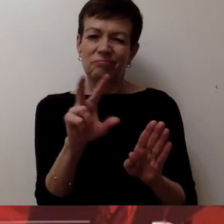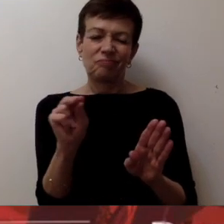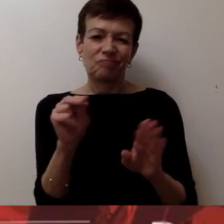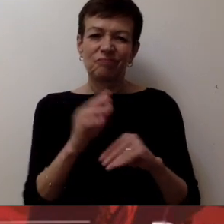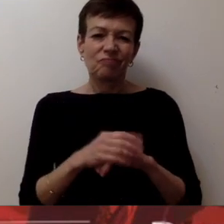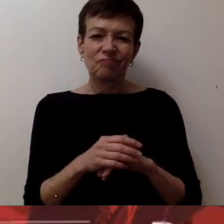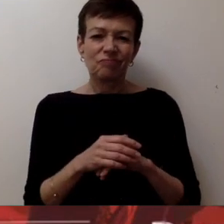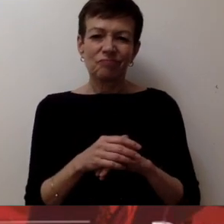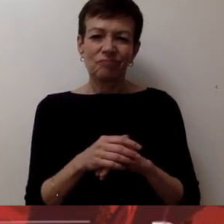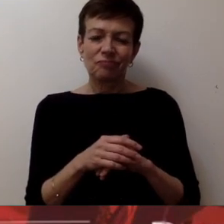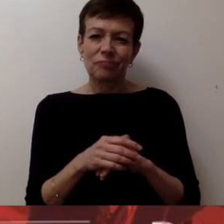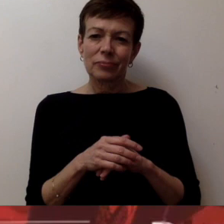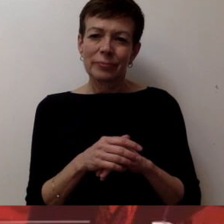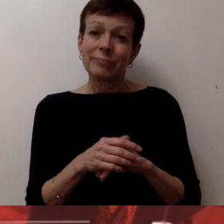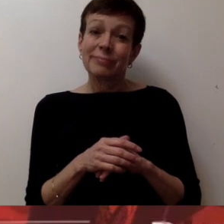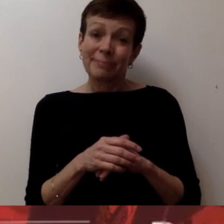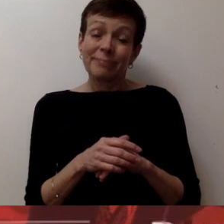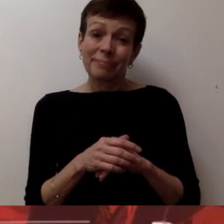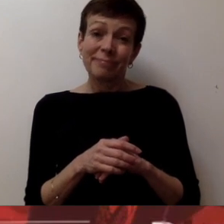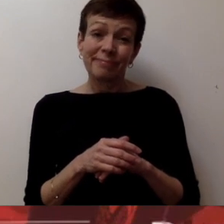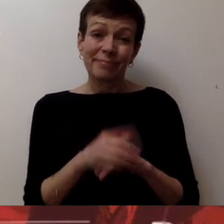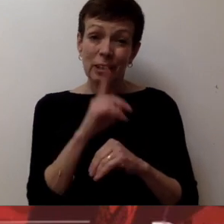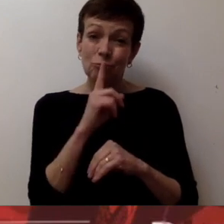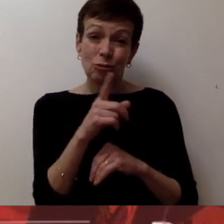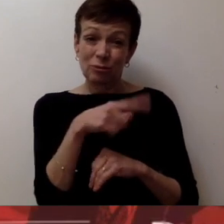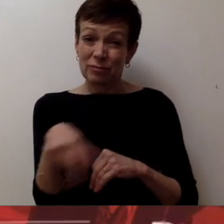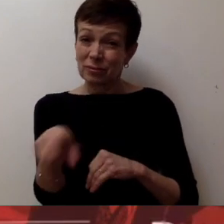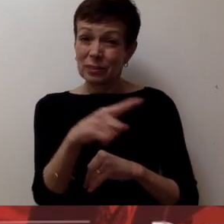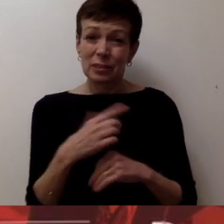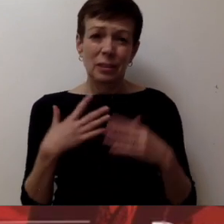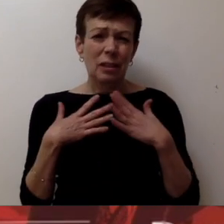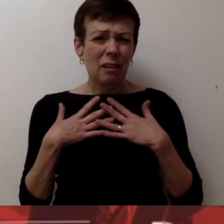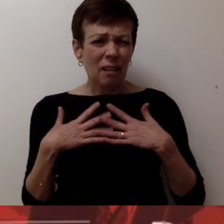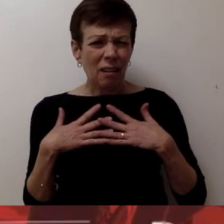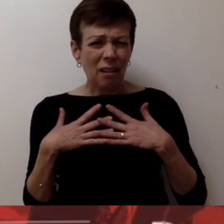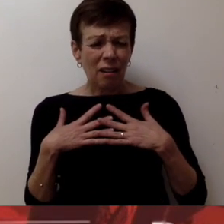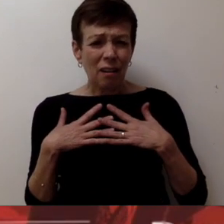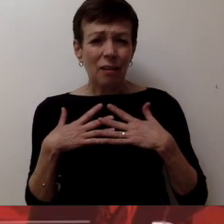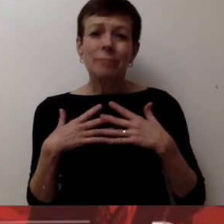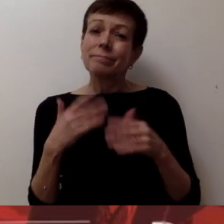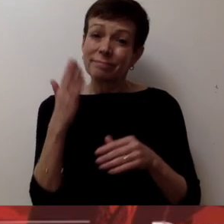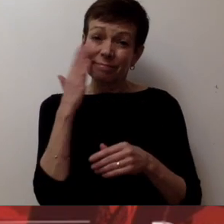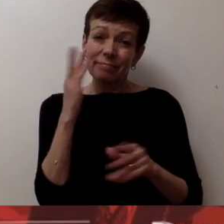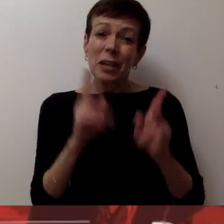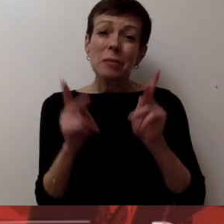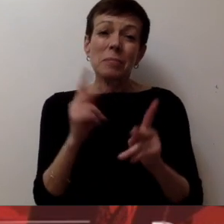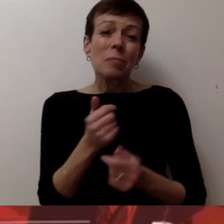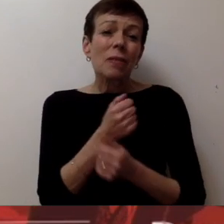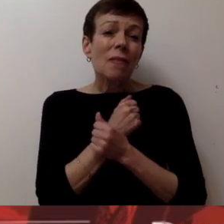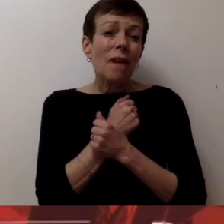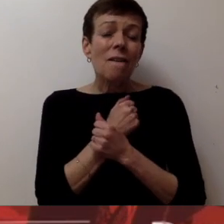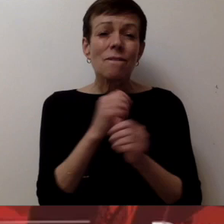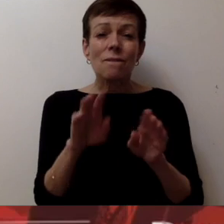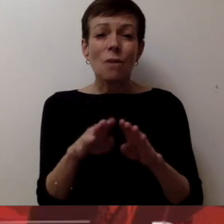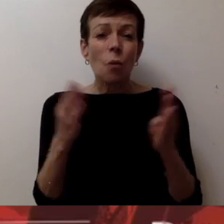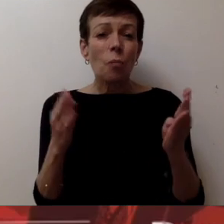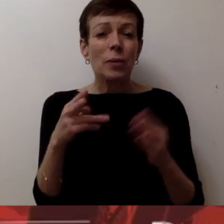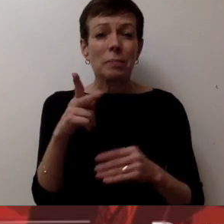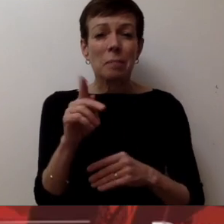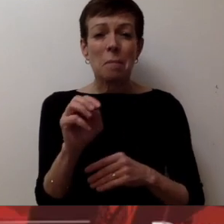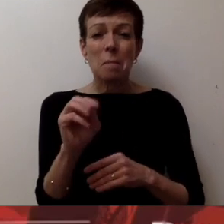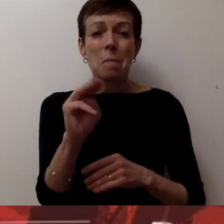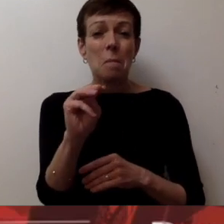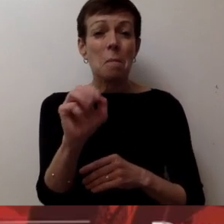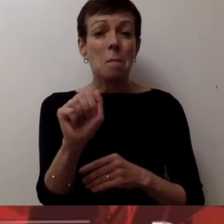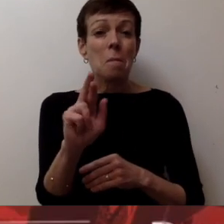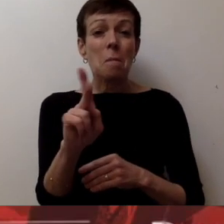this information is, I'm sure, unfortunate for our residents. We know that that's something people look forward to. However, in the name